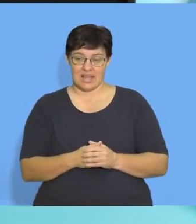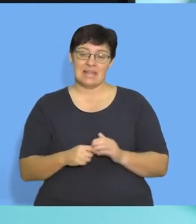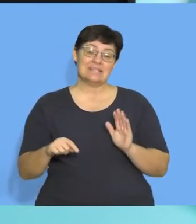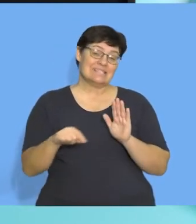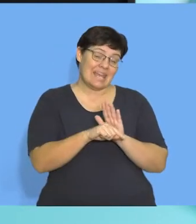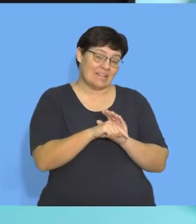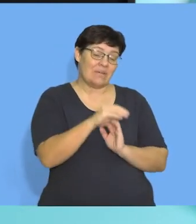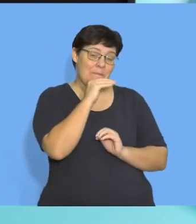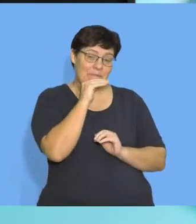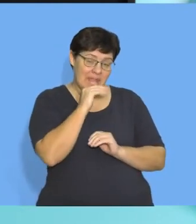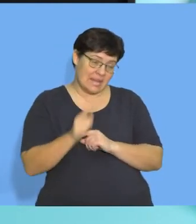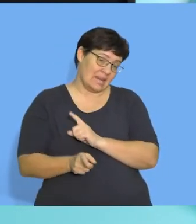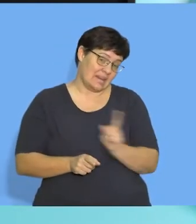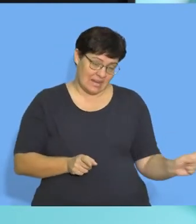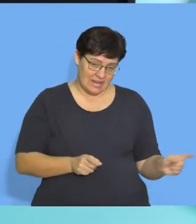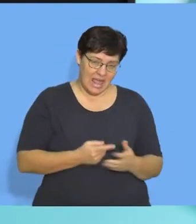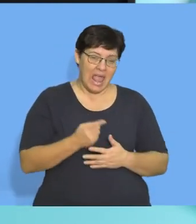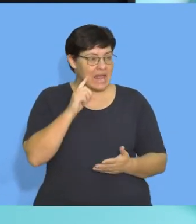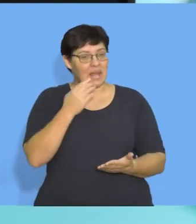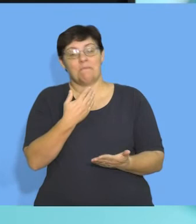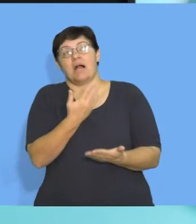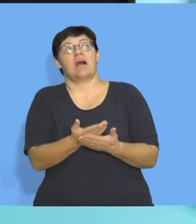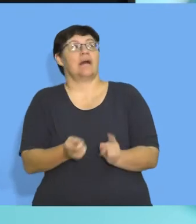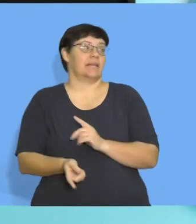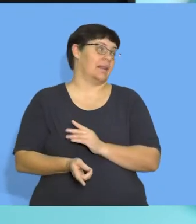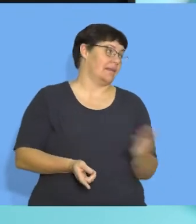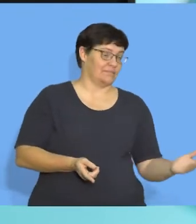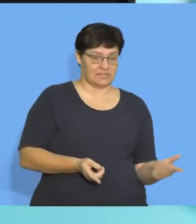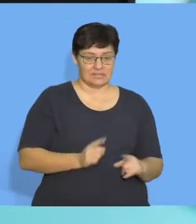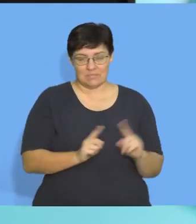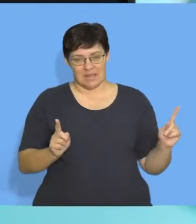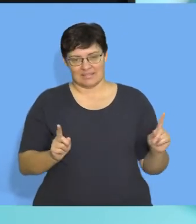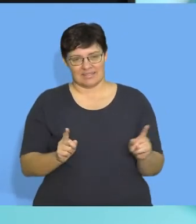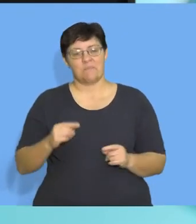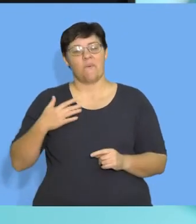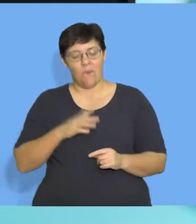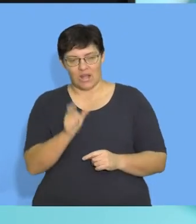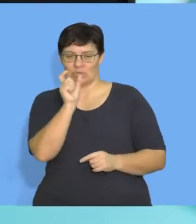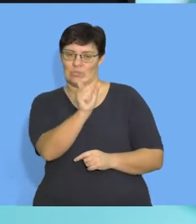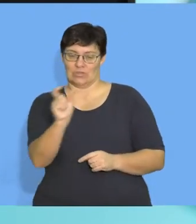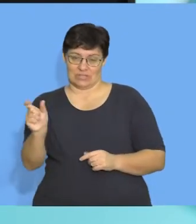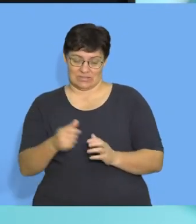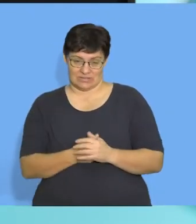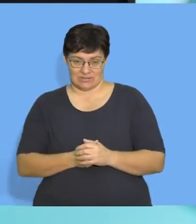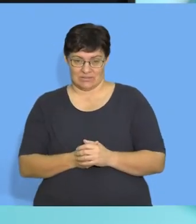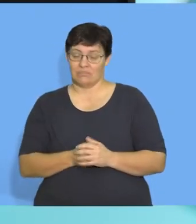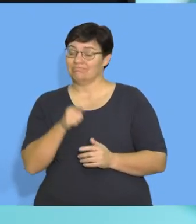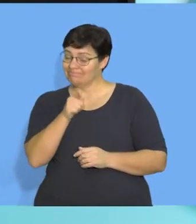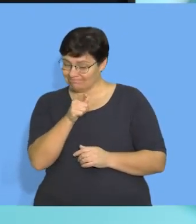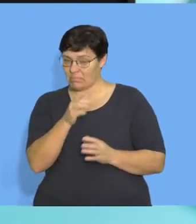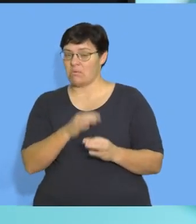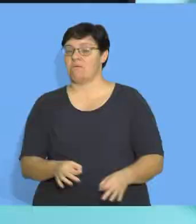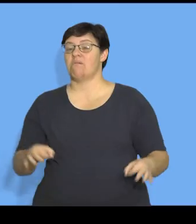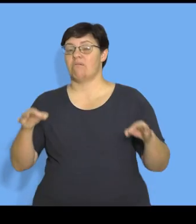means a direction. I know it implies a direction. But I want it in words. Very, very, very